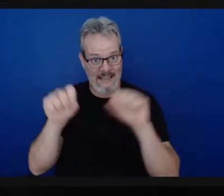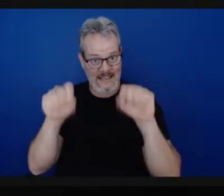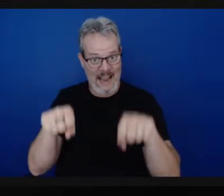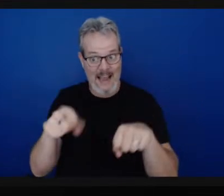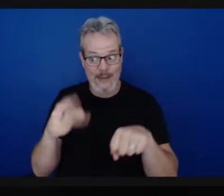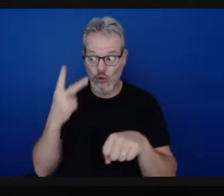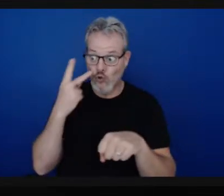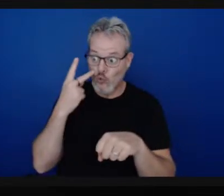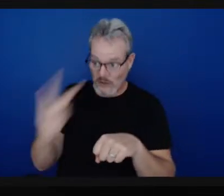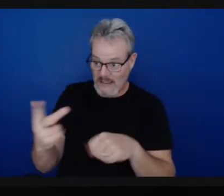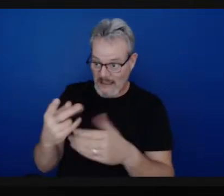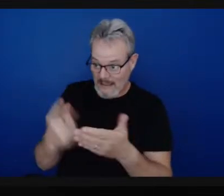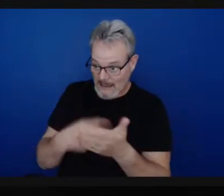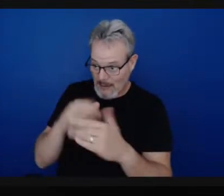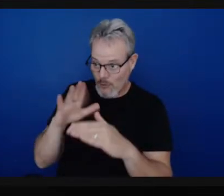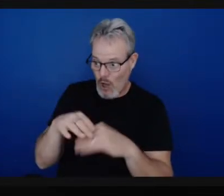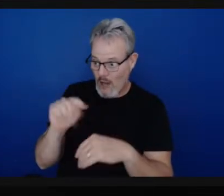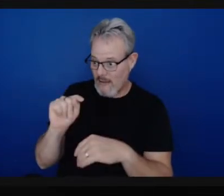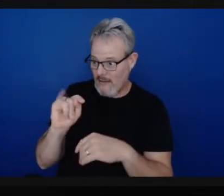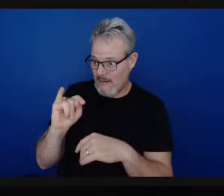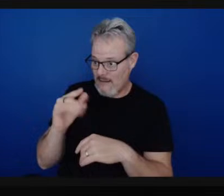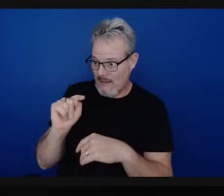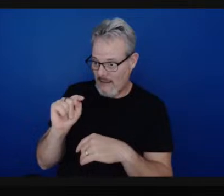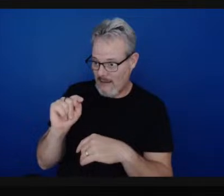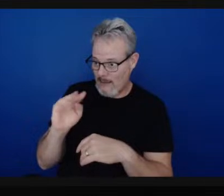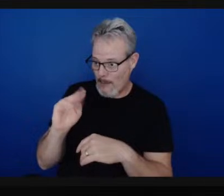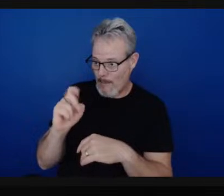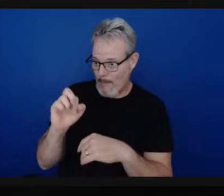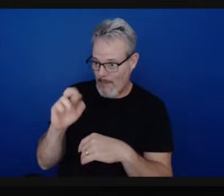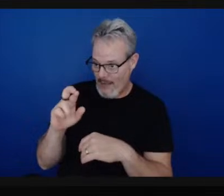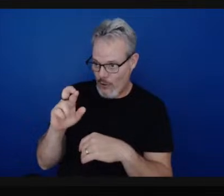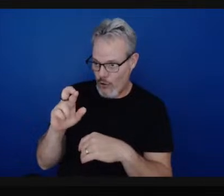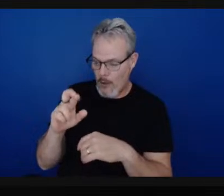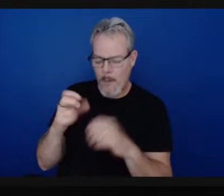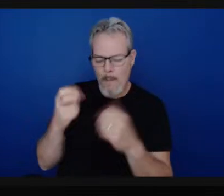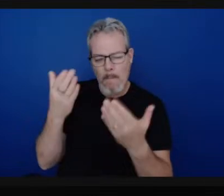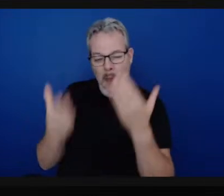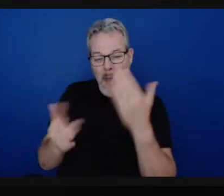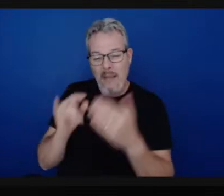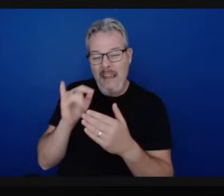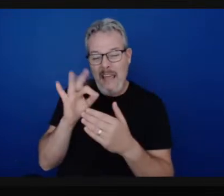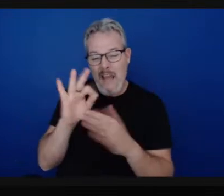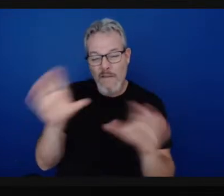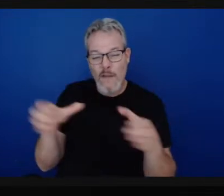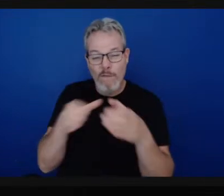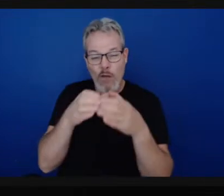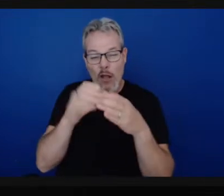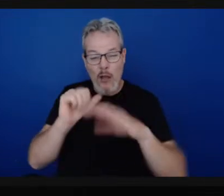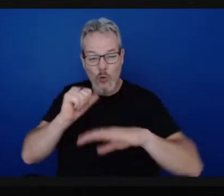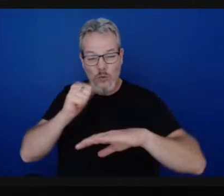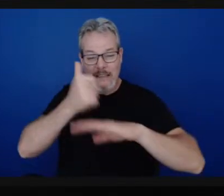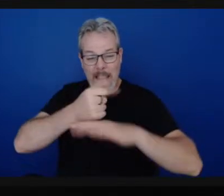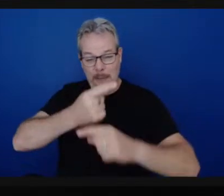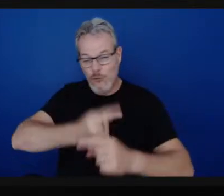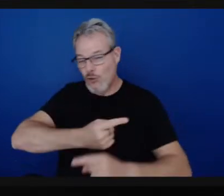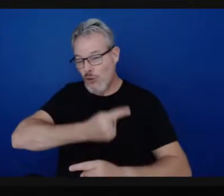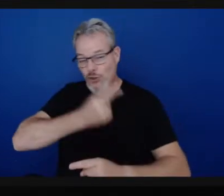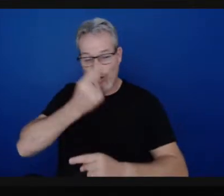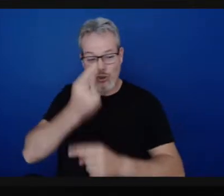on the tilt meter, and it could be, if your volcano is set up just right.